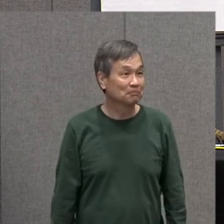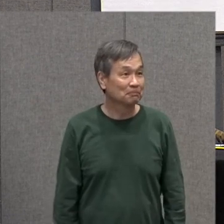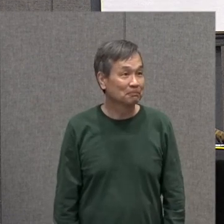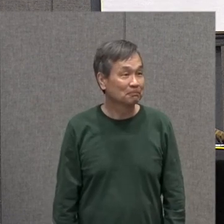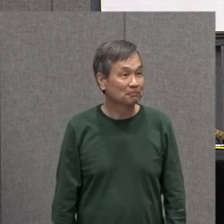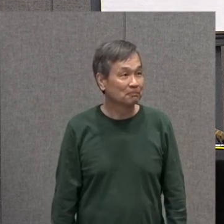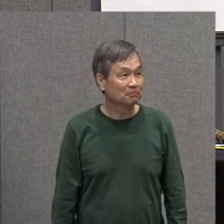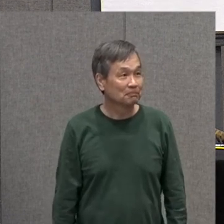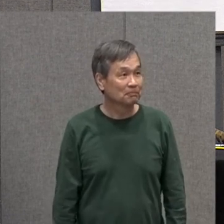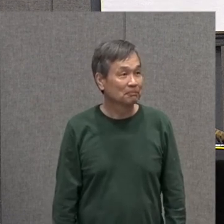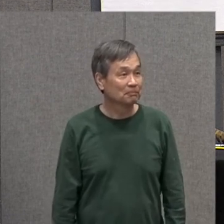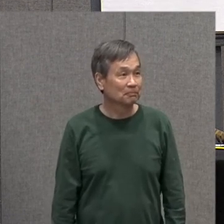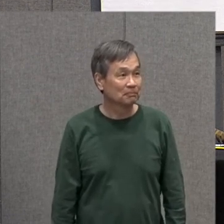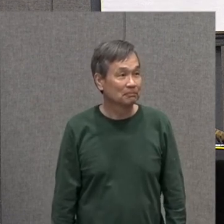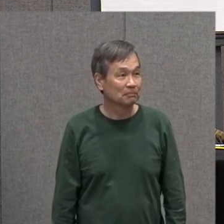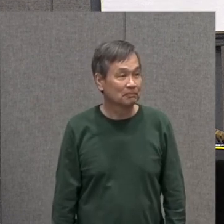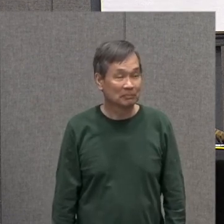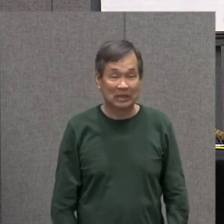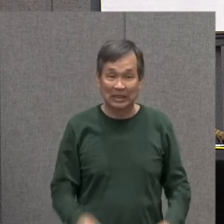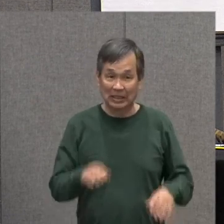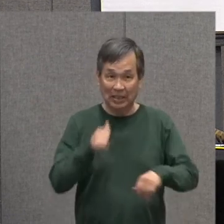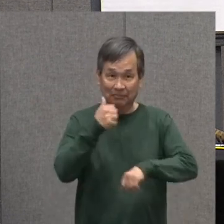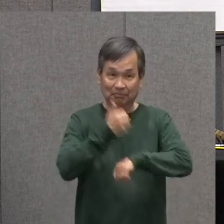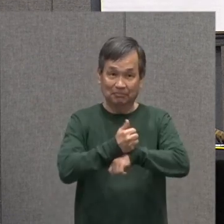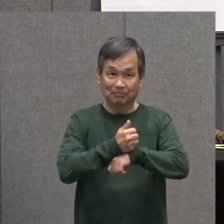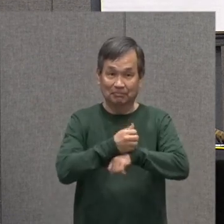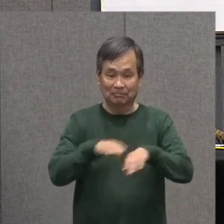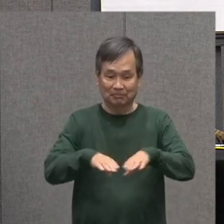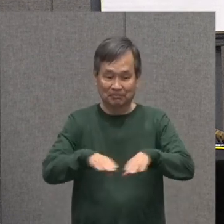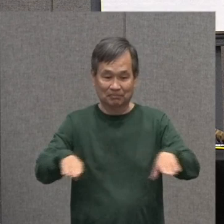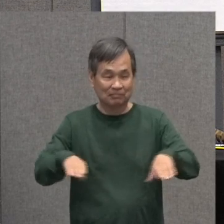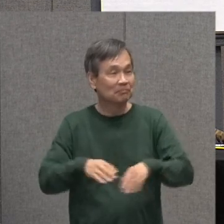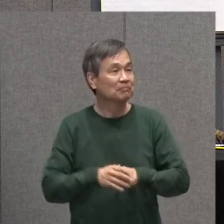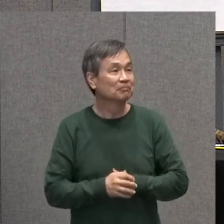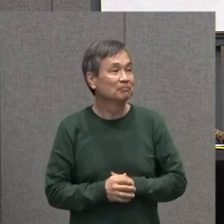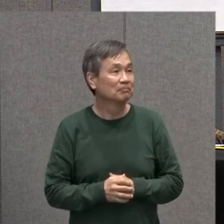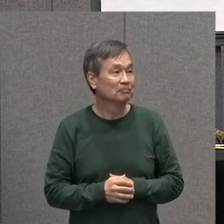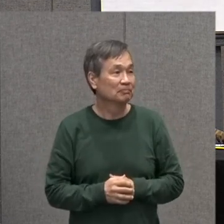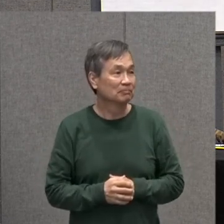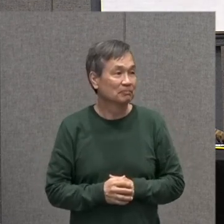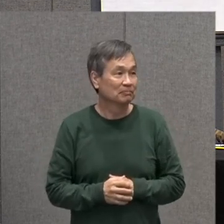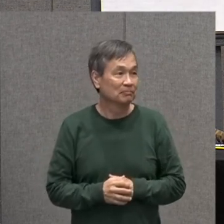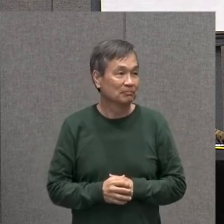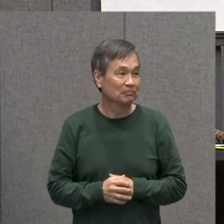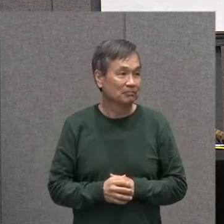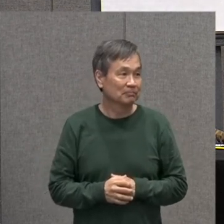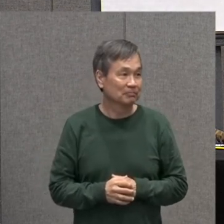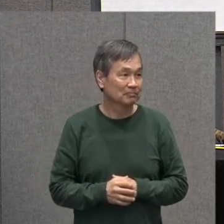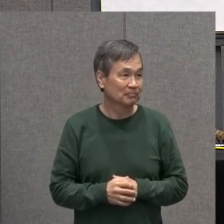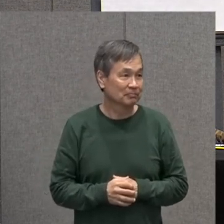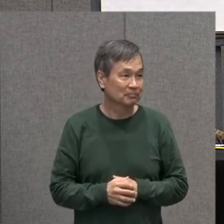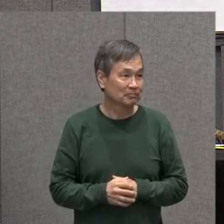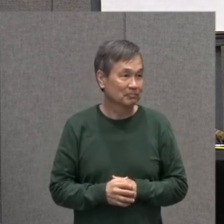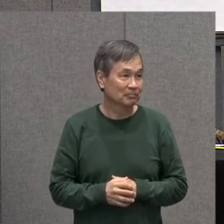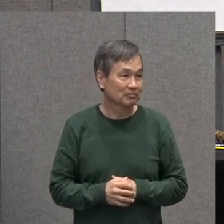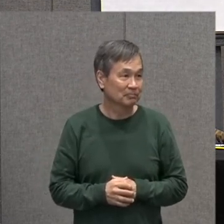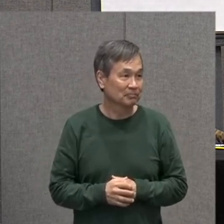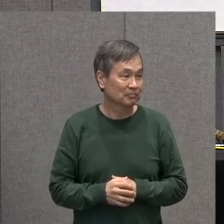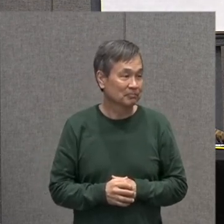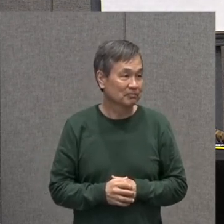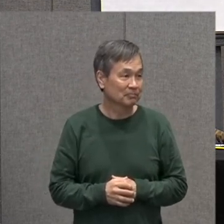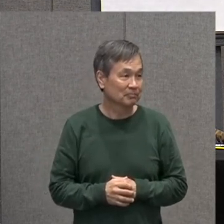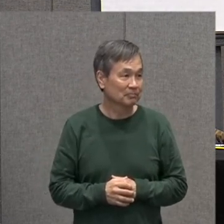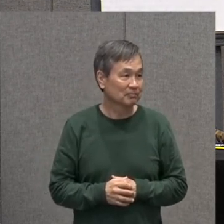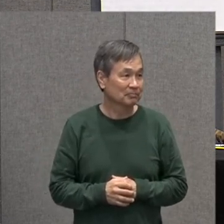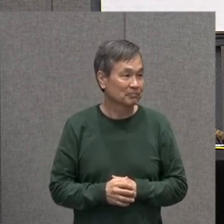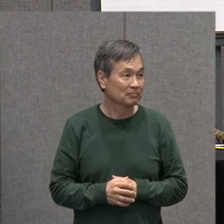All right. Got it. Now you have your base. Ha-ha! We don't just stop there. We're artists. We can never stop because That's right. we're artists. That's